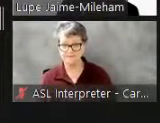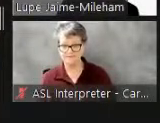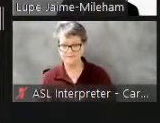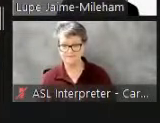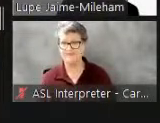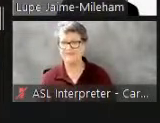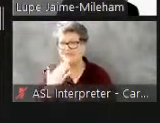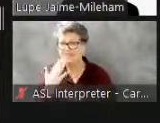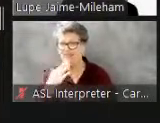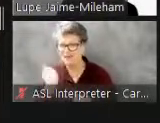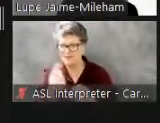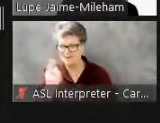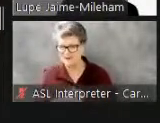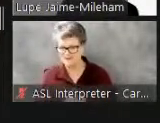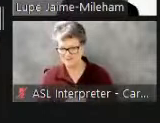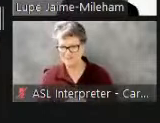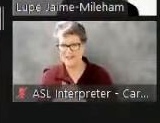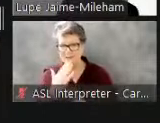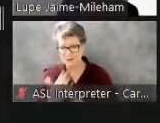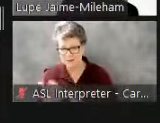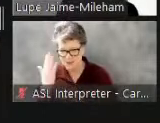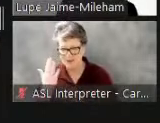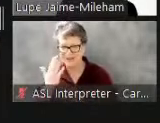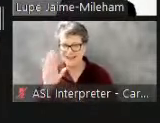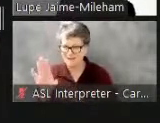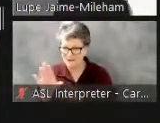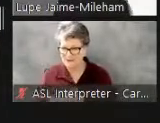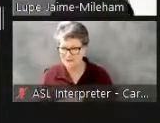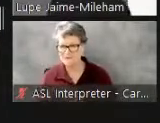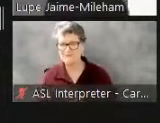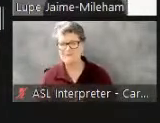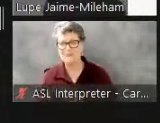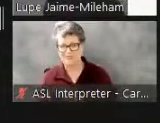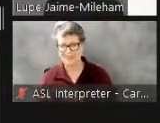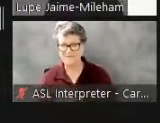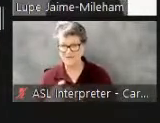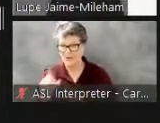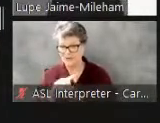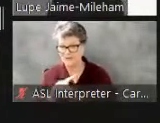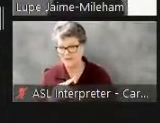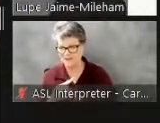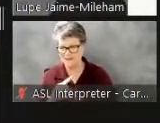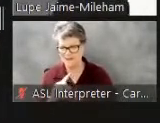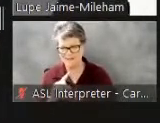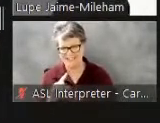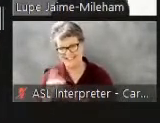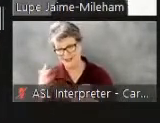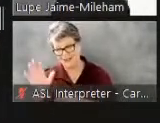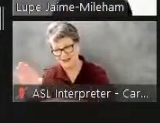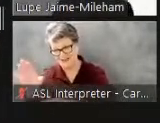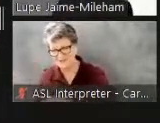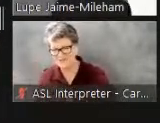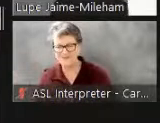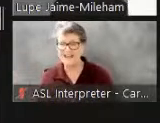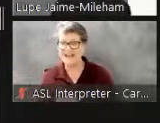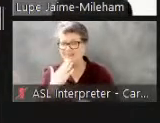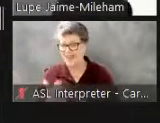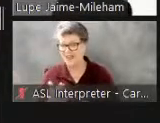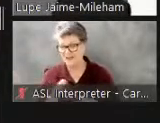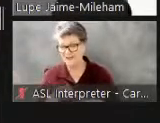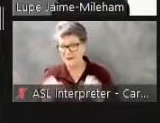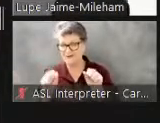Thank you, everyone. Good morning and afternoon. For those who feels it's the afternoon. Thank you for having